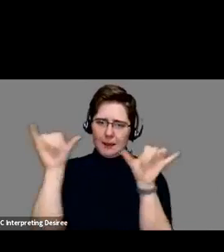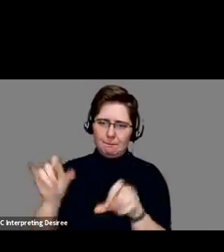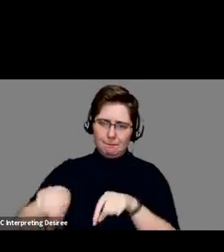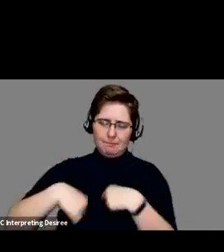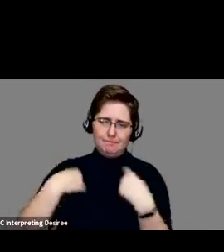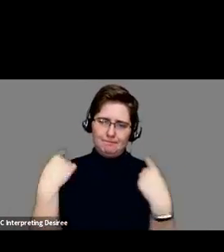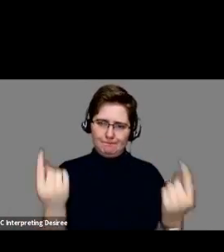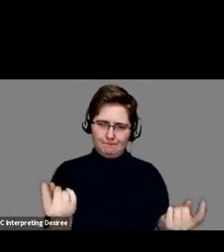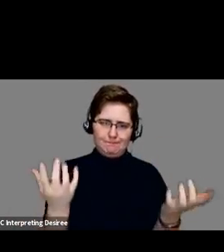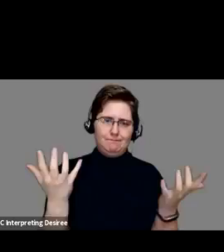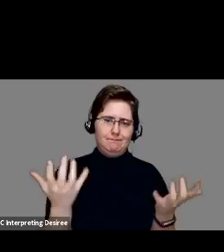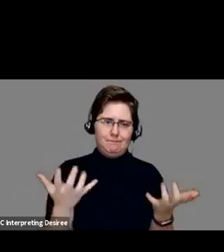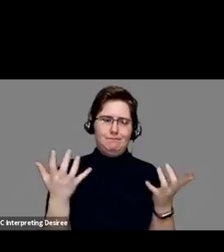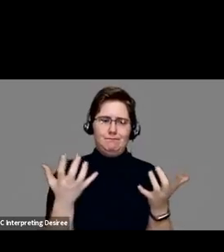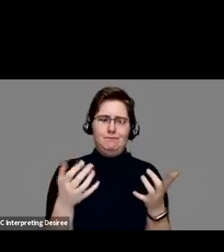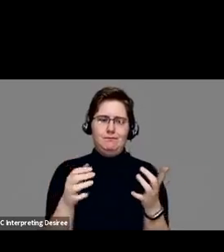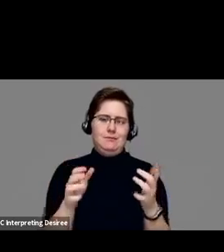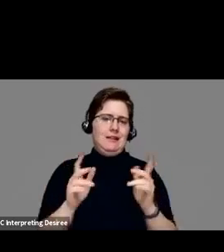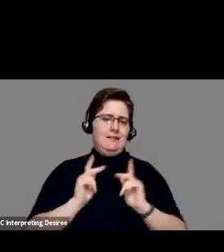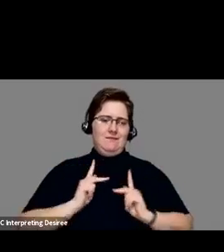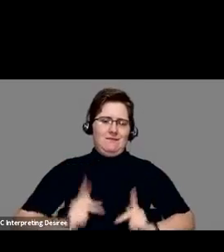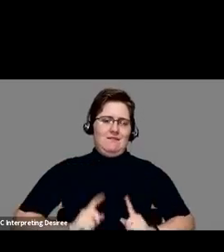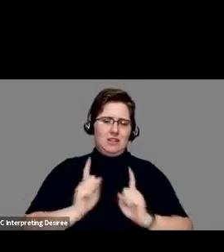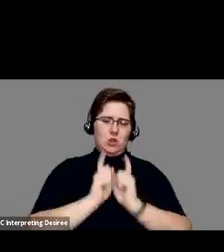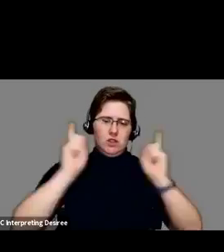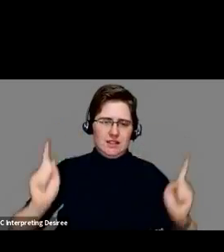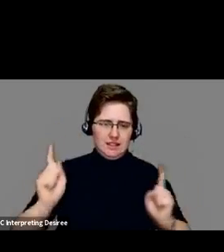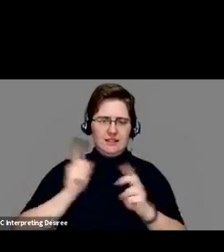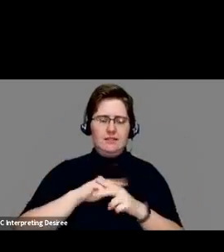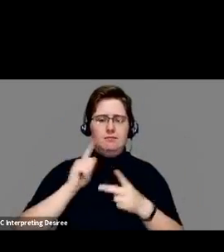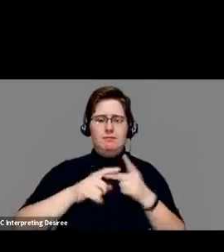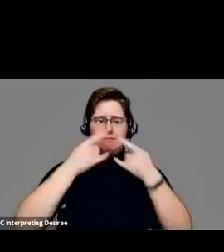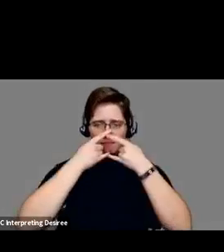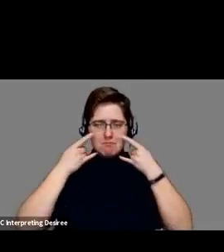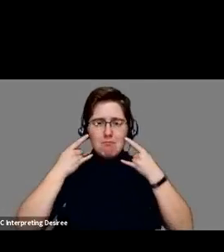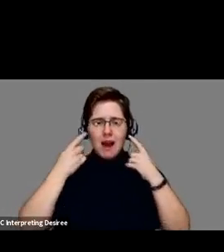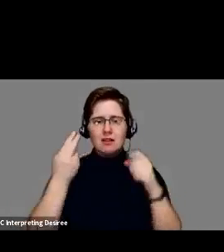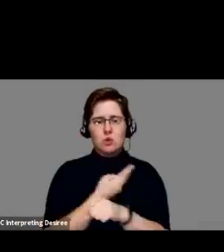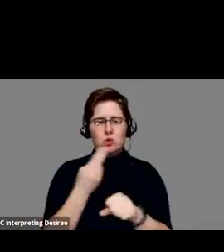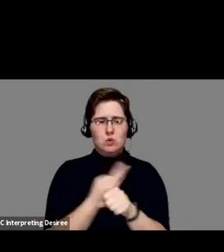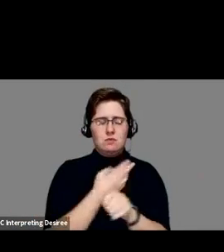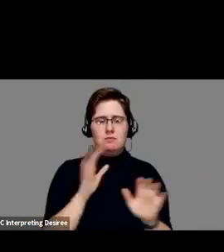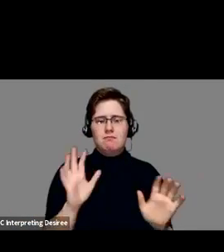do with physical distancing and wearing masks.